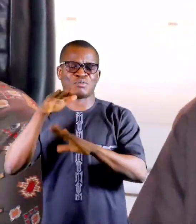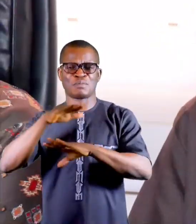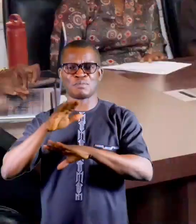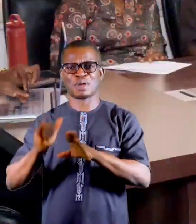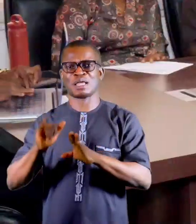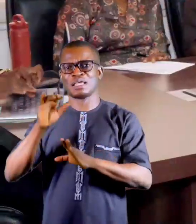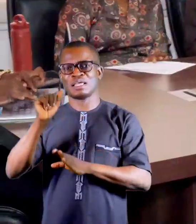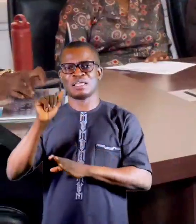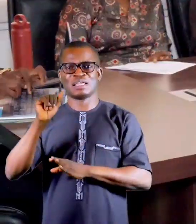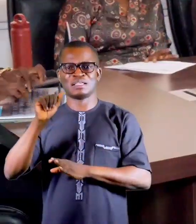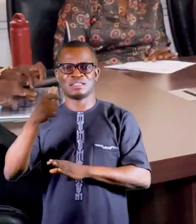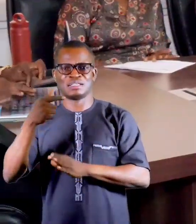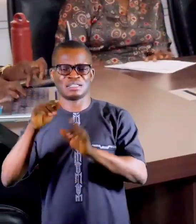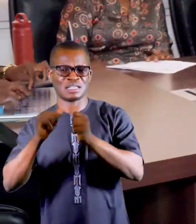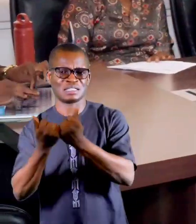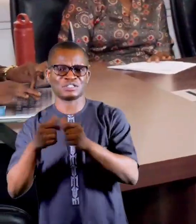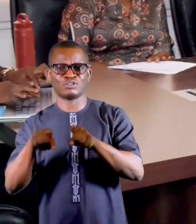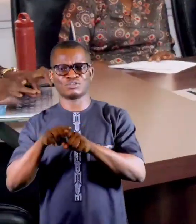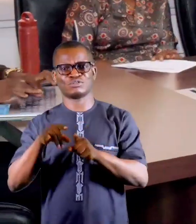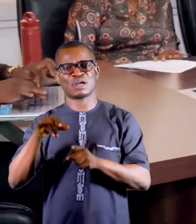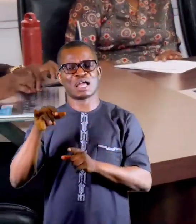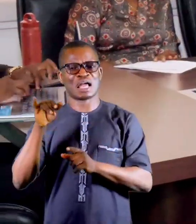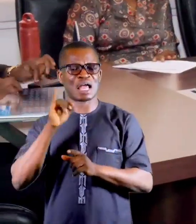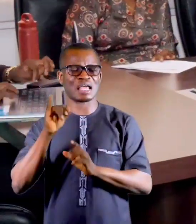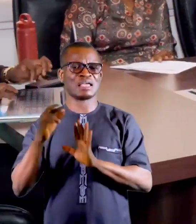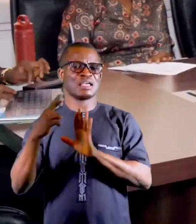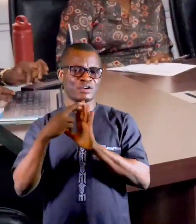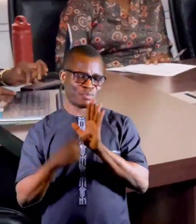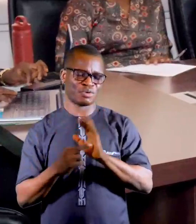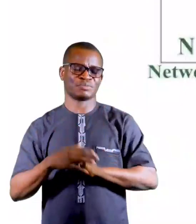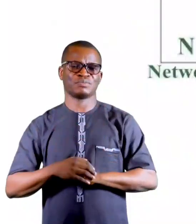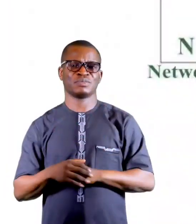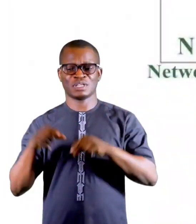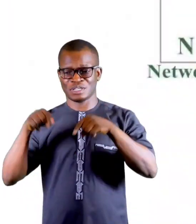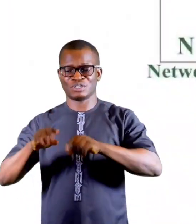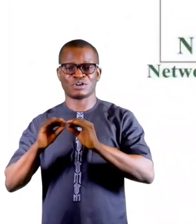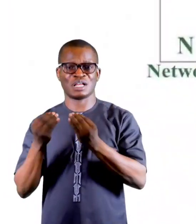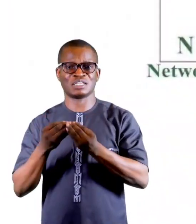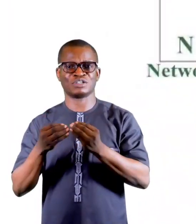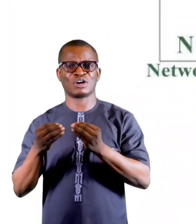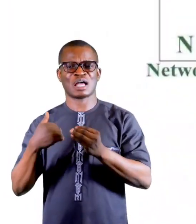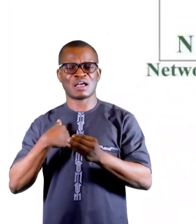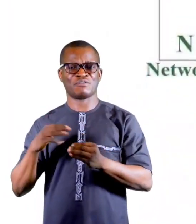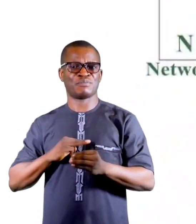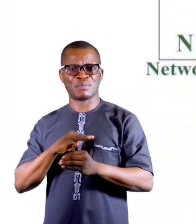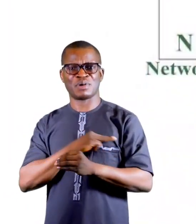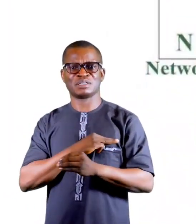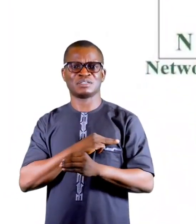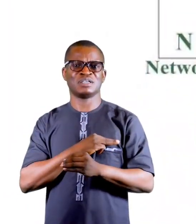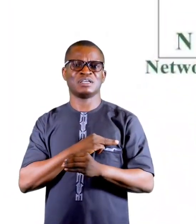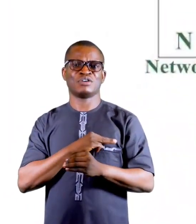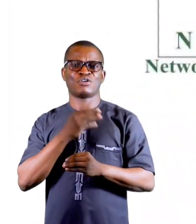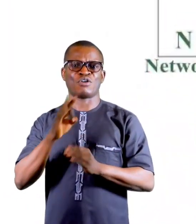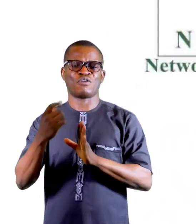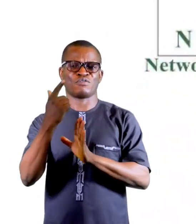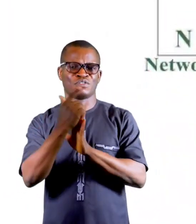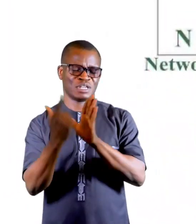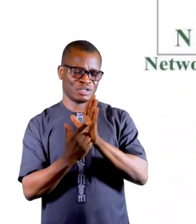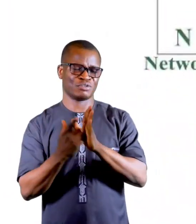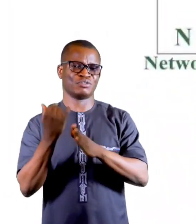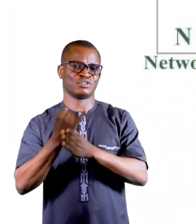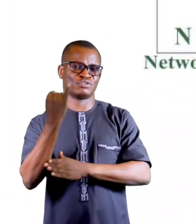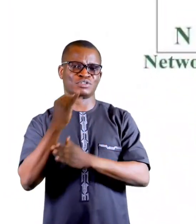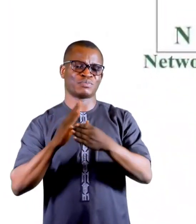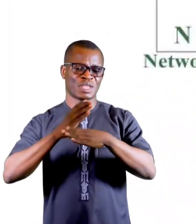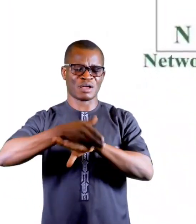the agency, as well as the iReporter reporting app. Nulai is an organization with a membership of law clinics and